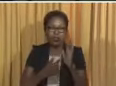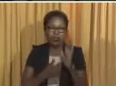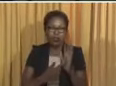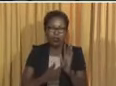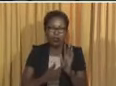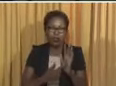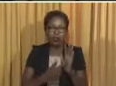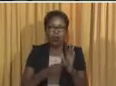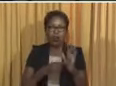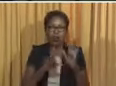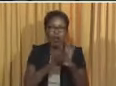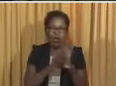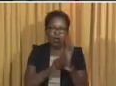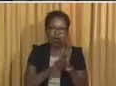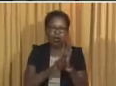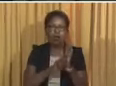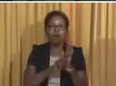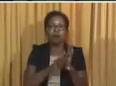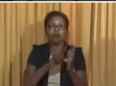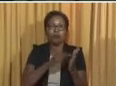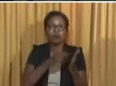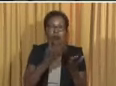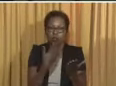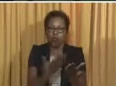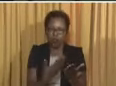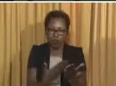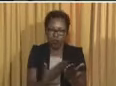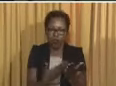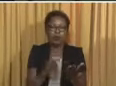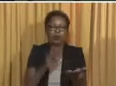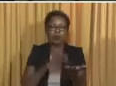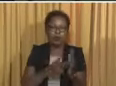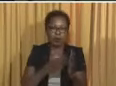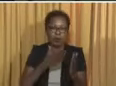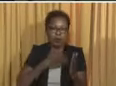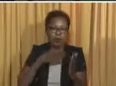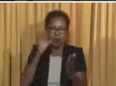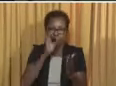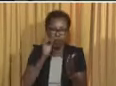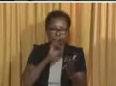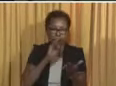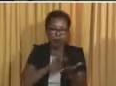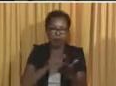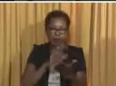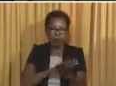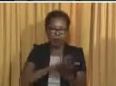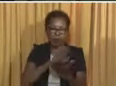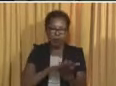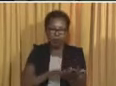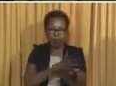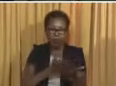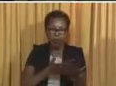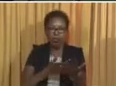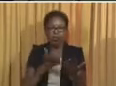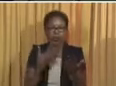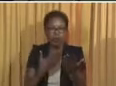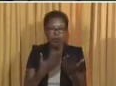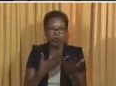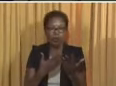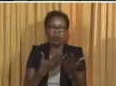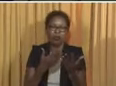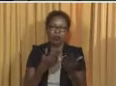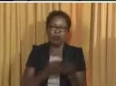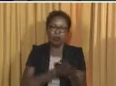legal doctrine. It is my observation that the basic structure doctrine has been both applied and